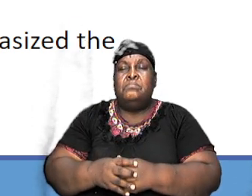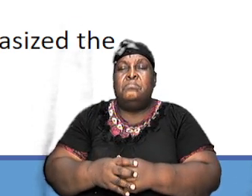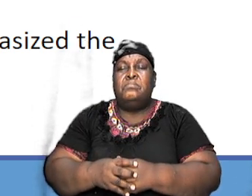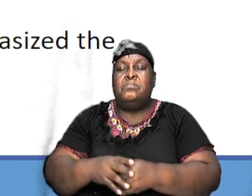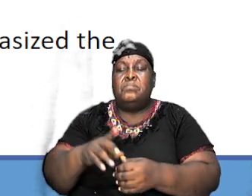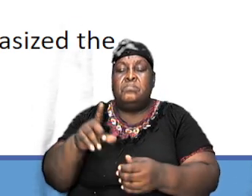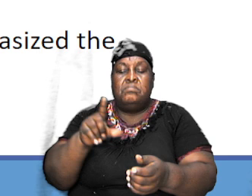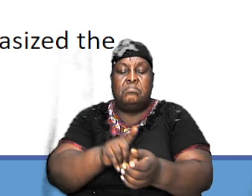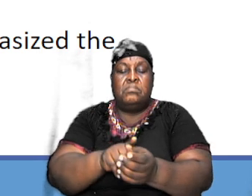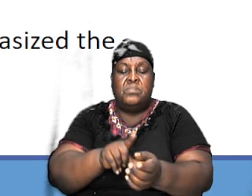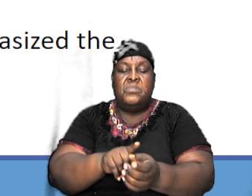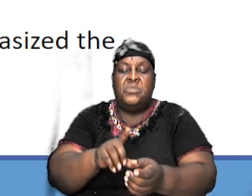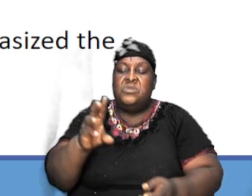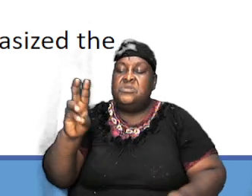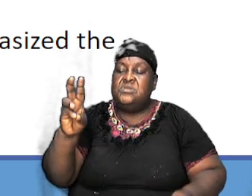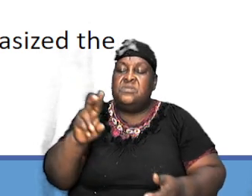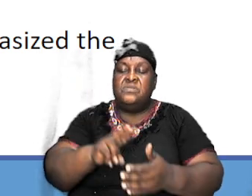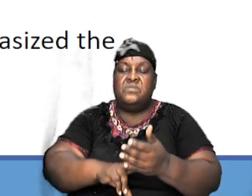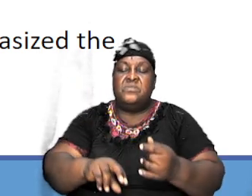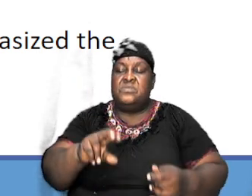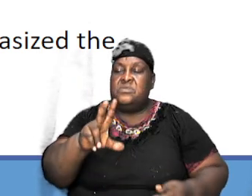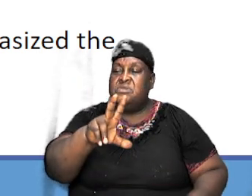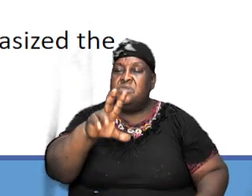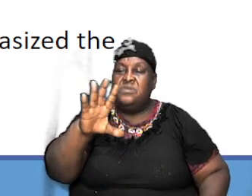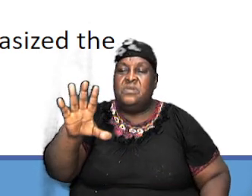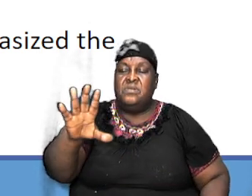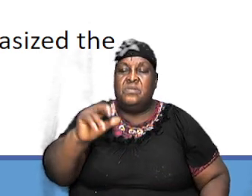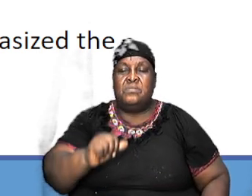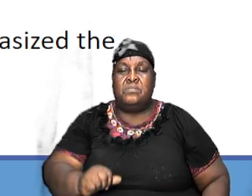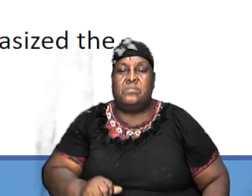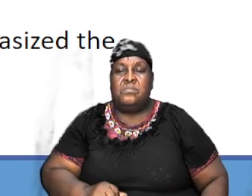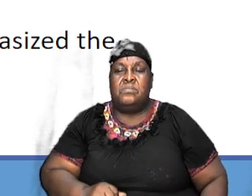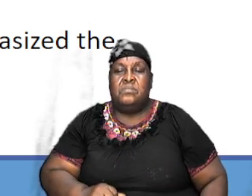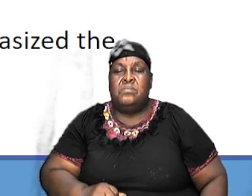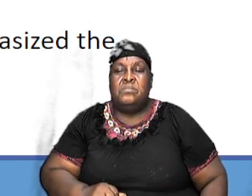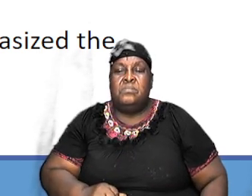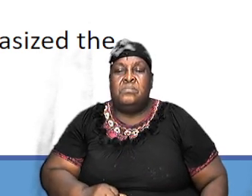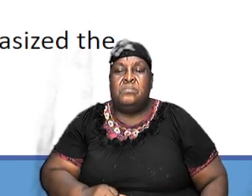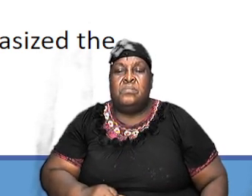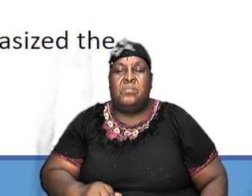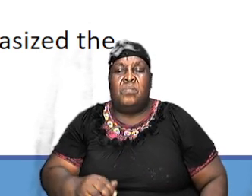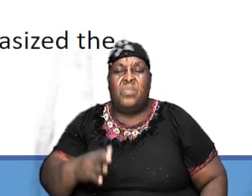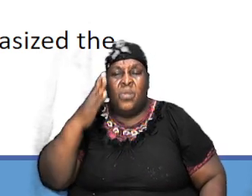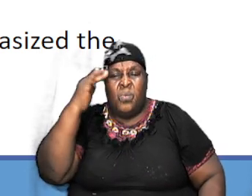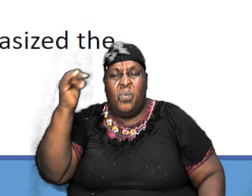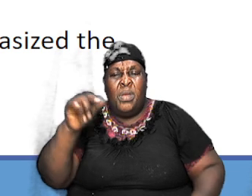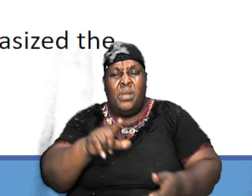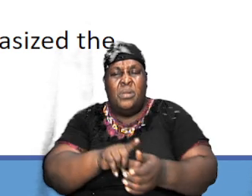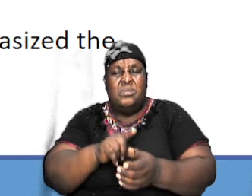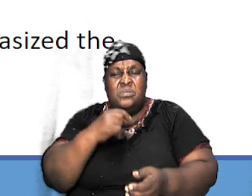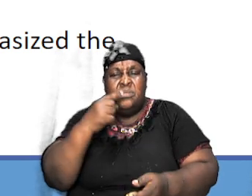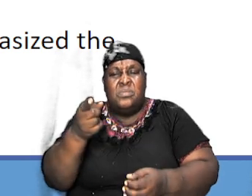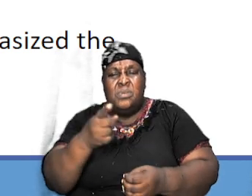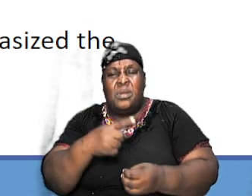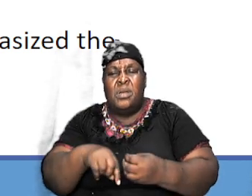verse 35. While Luke spoke of the deity of Christ,